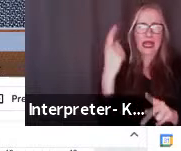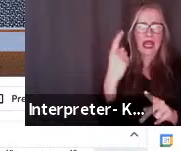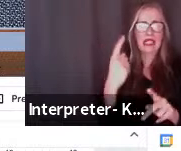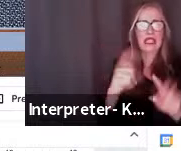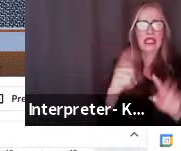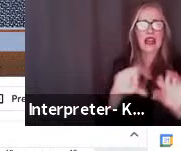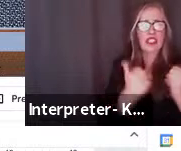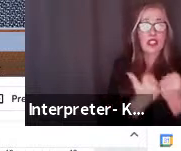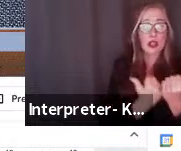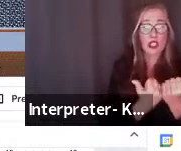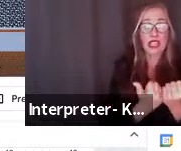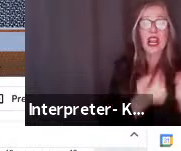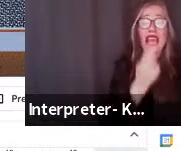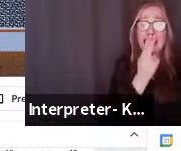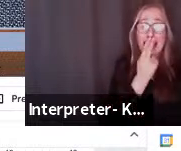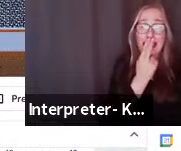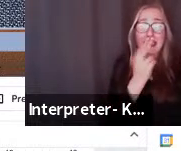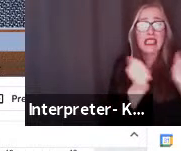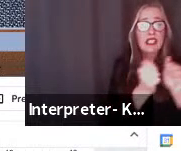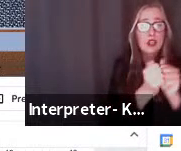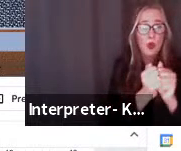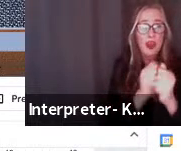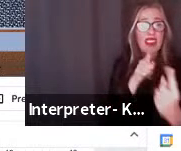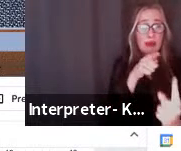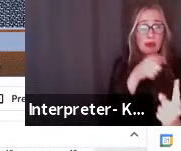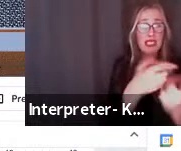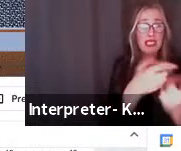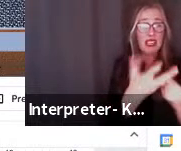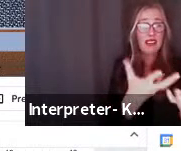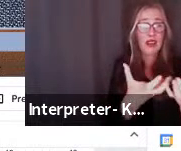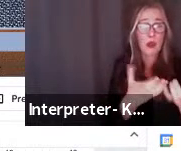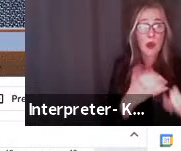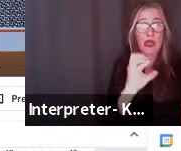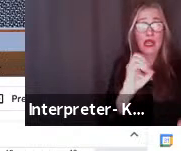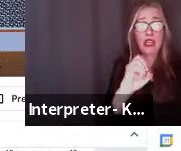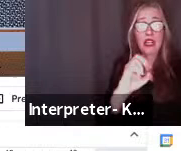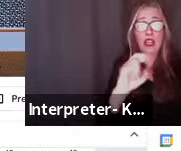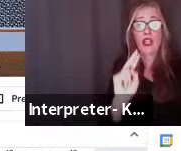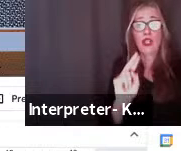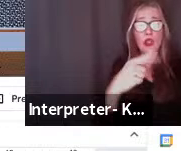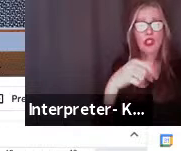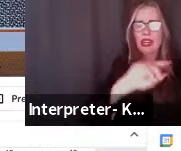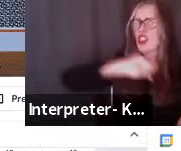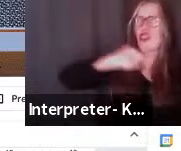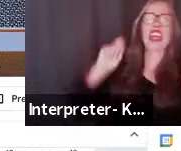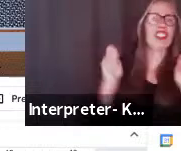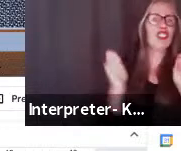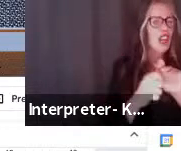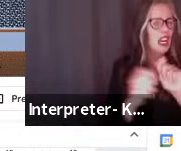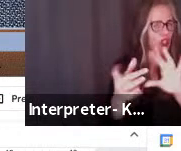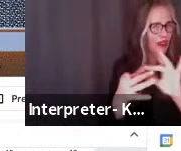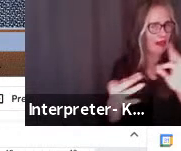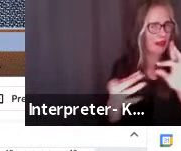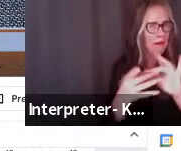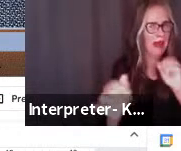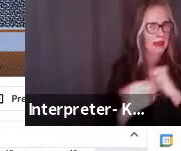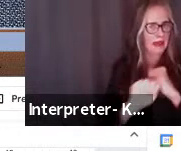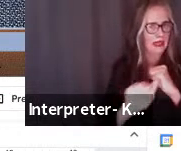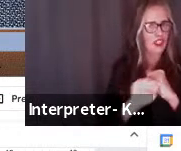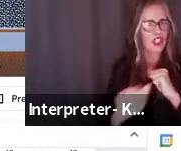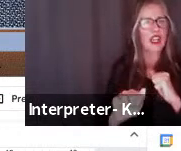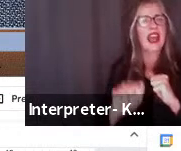eugenics we see that that things messaging is highly altered an approach but there's still a